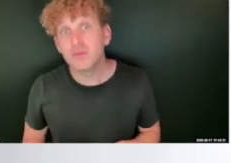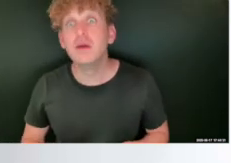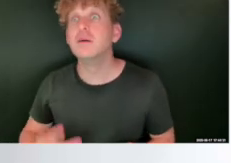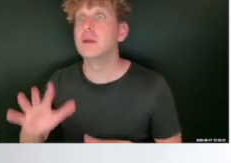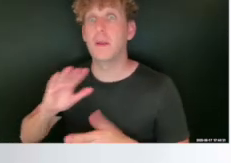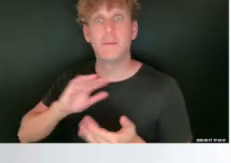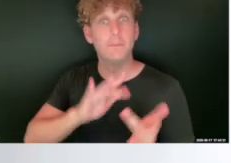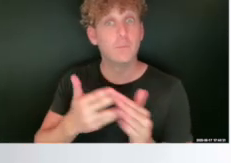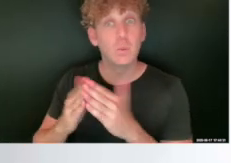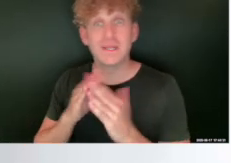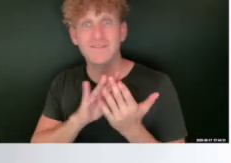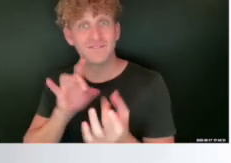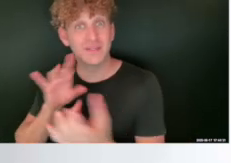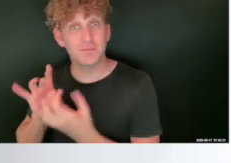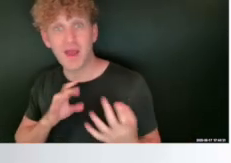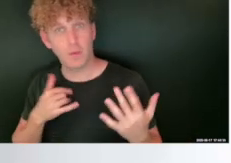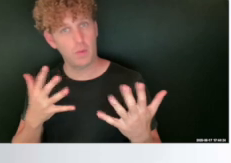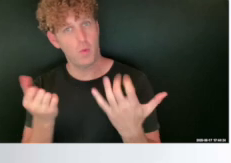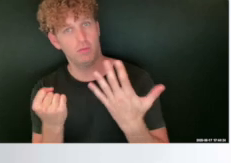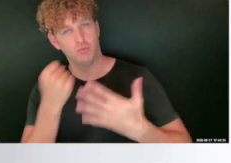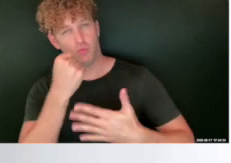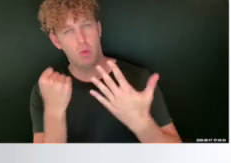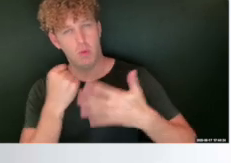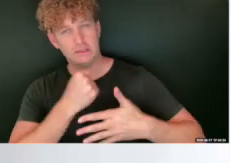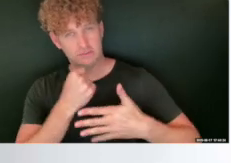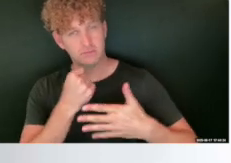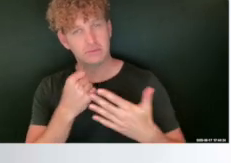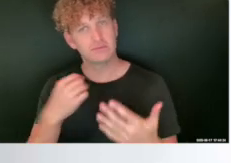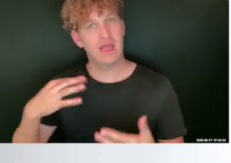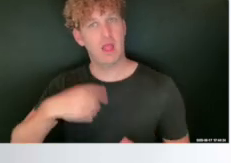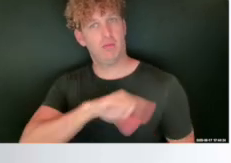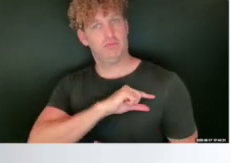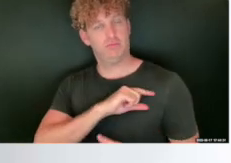Isla Vista, East Oakland, and San